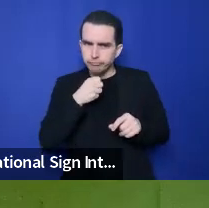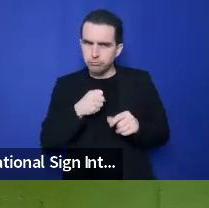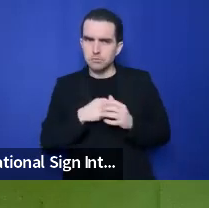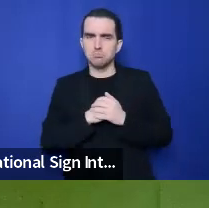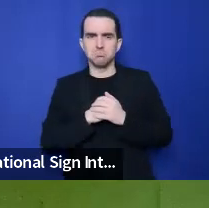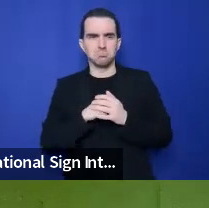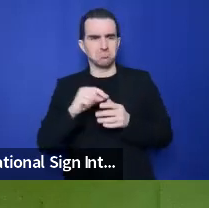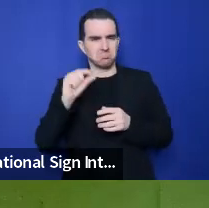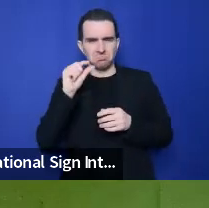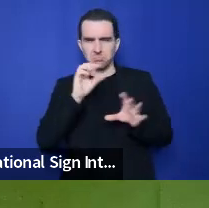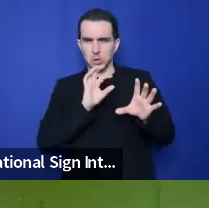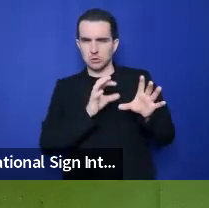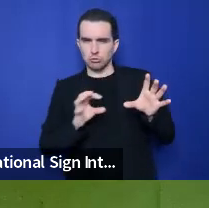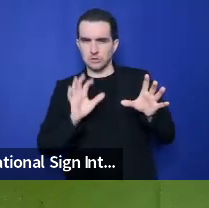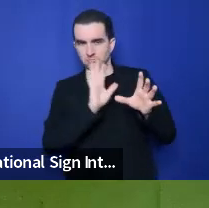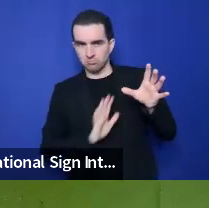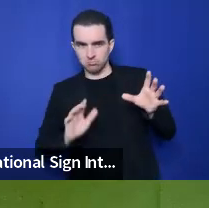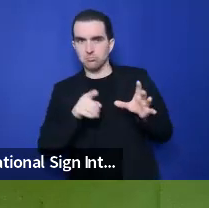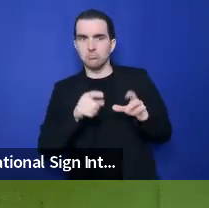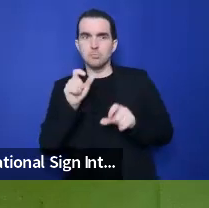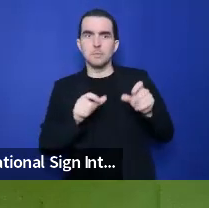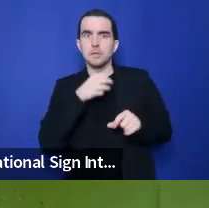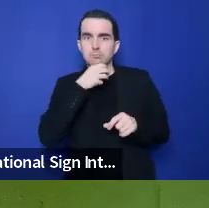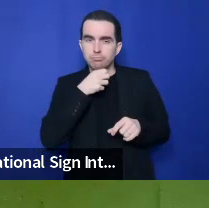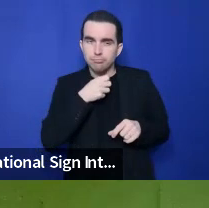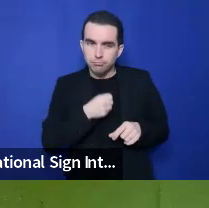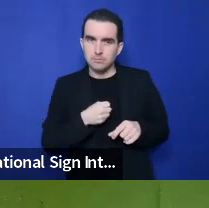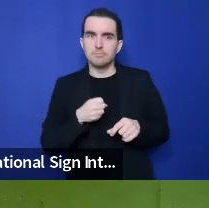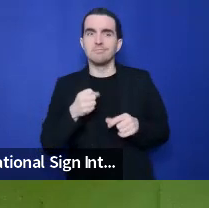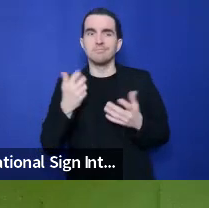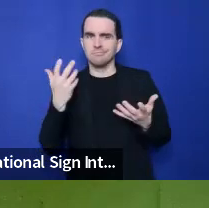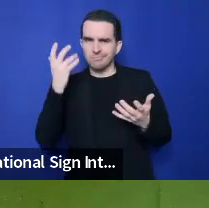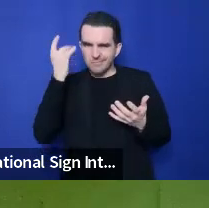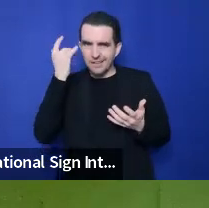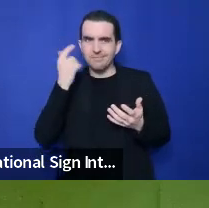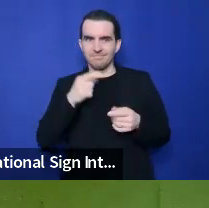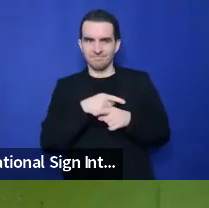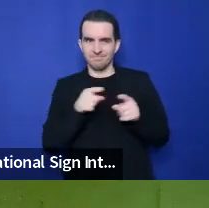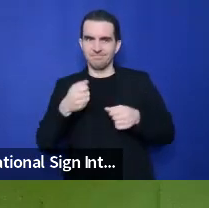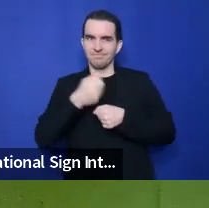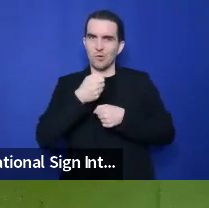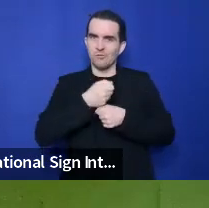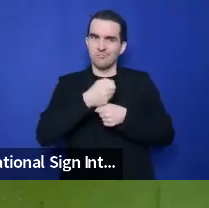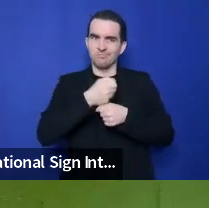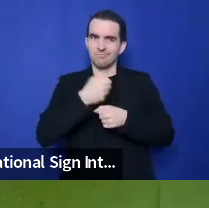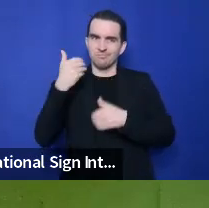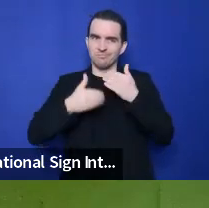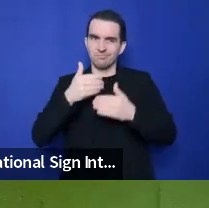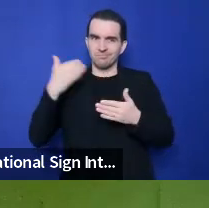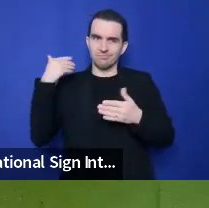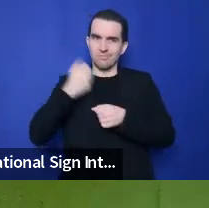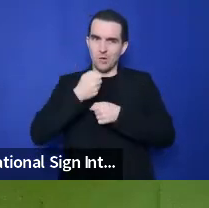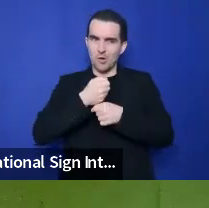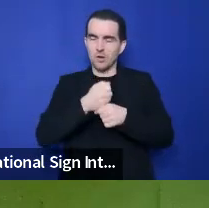years, estimated at 8.7% in 2020, and this is expected to reach 12.9% in